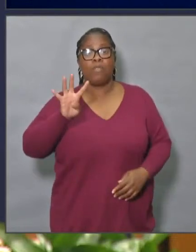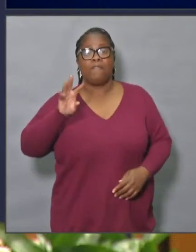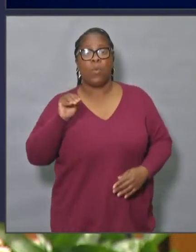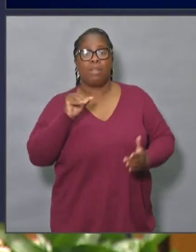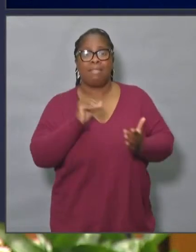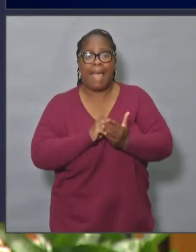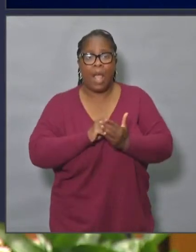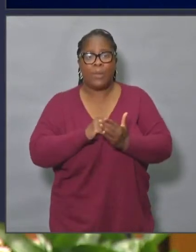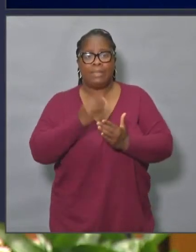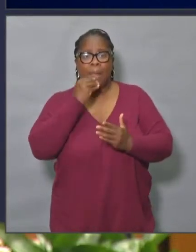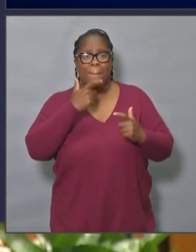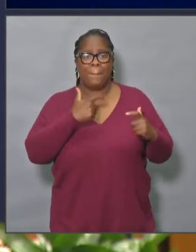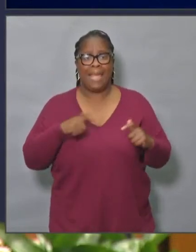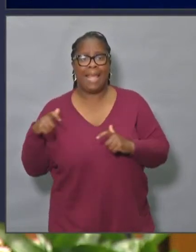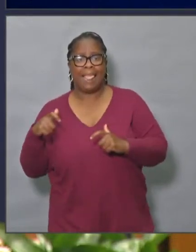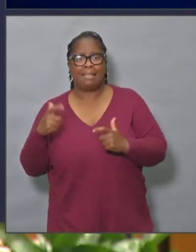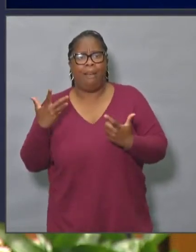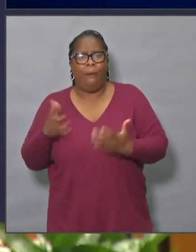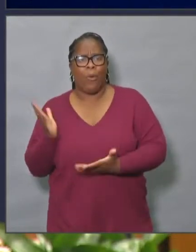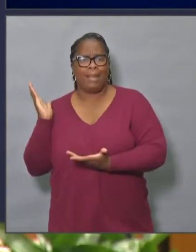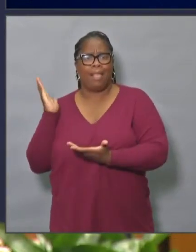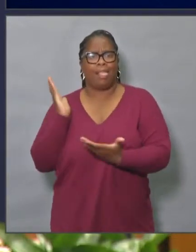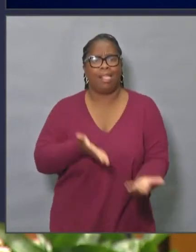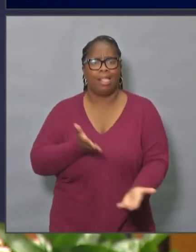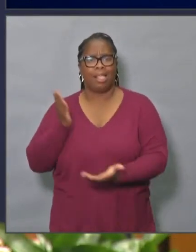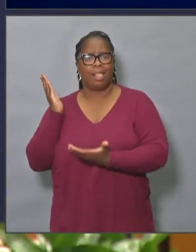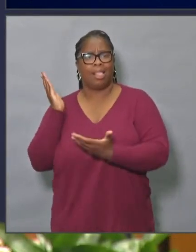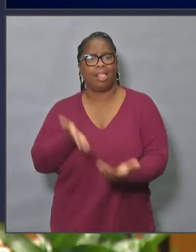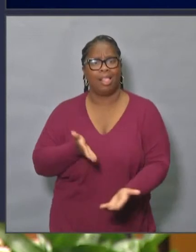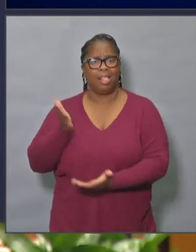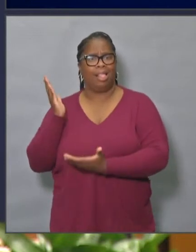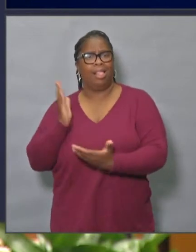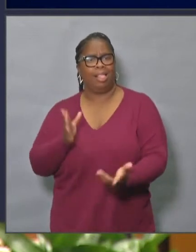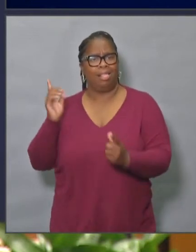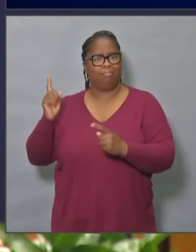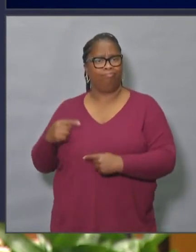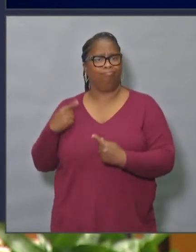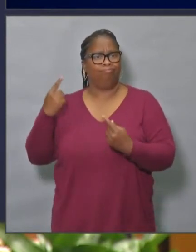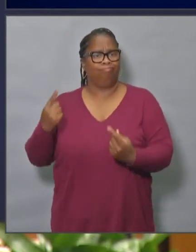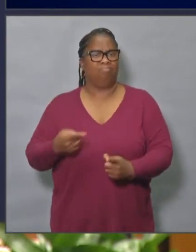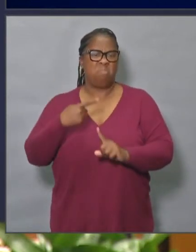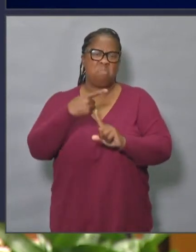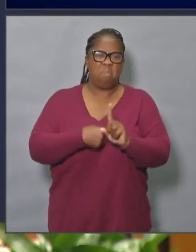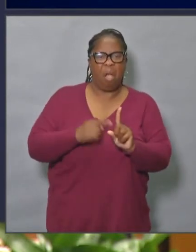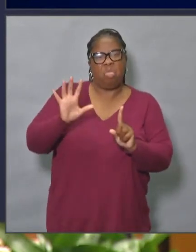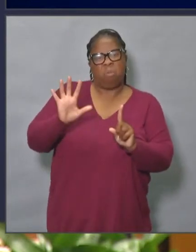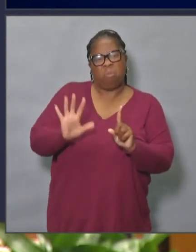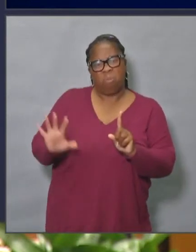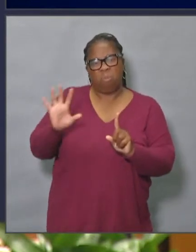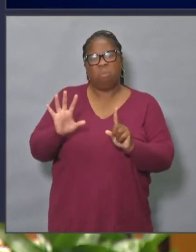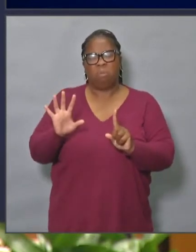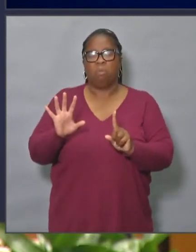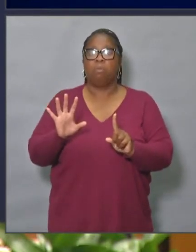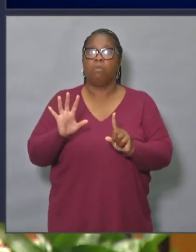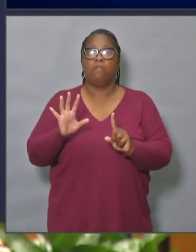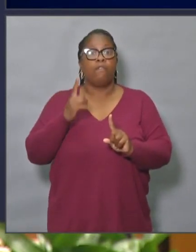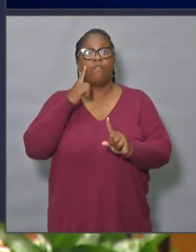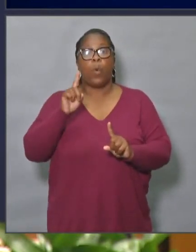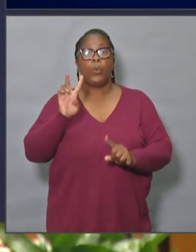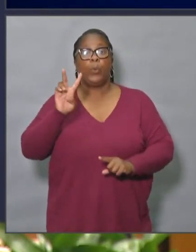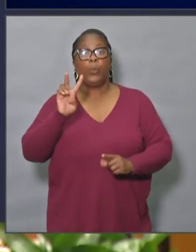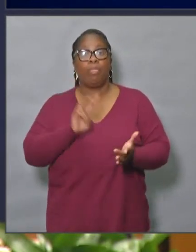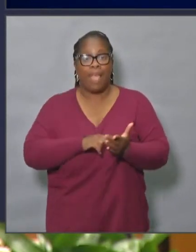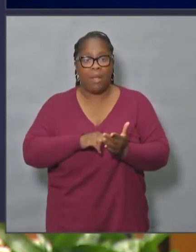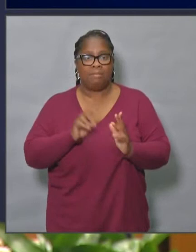140,000 meals have been delivered over the course of the last month or so to 2,000 clients so